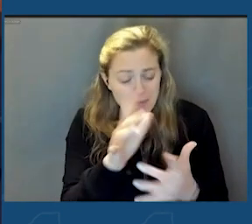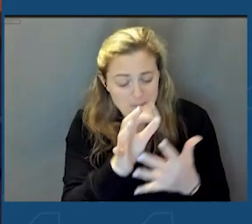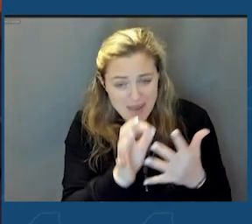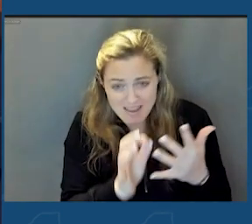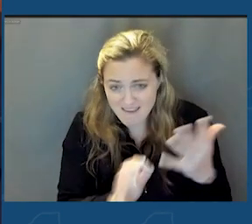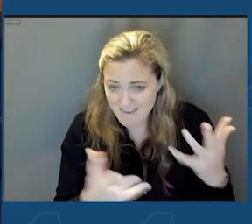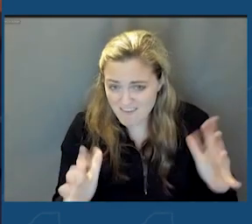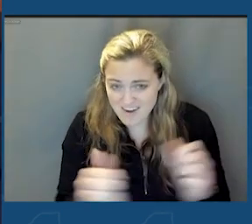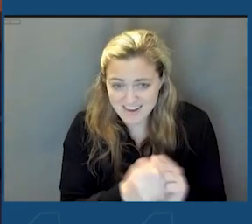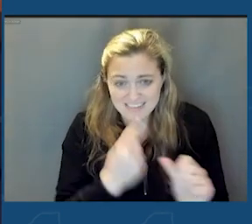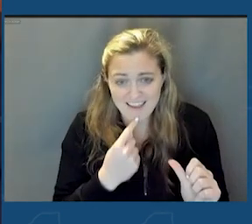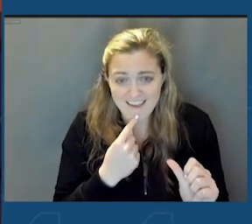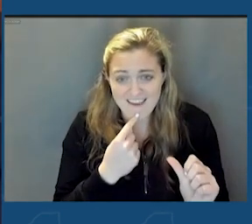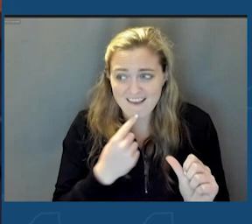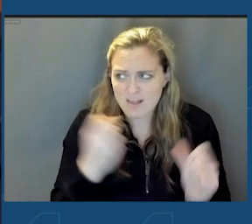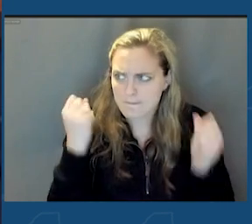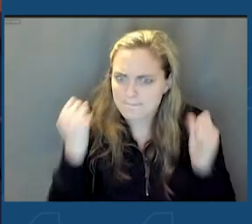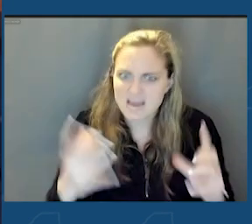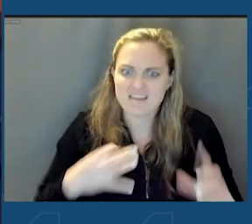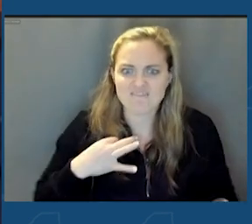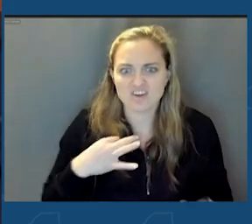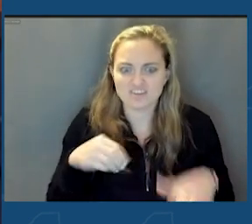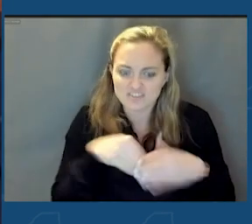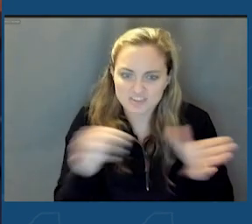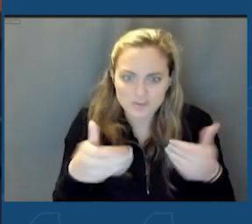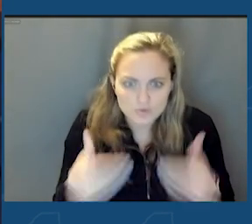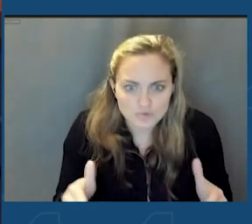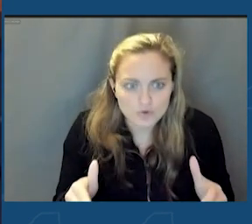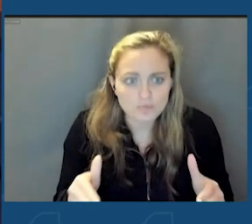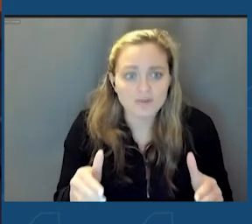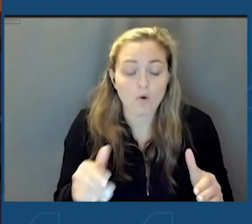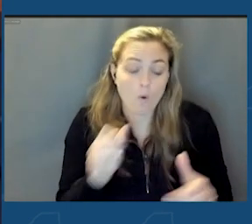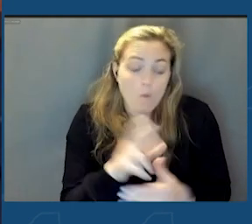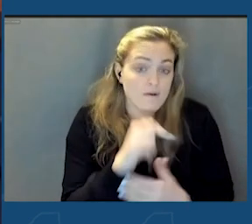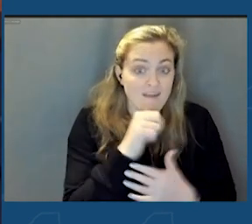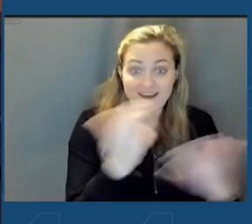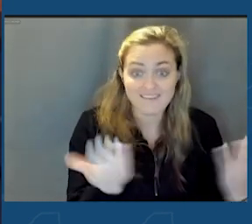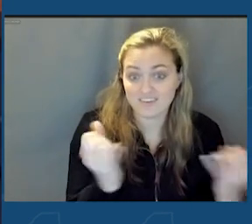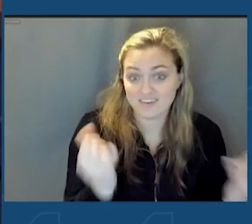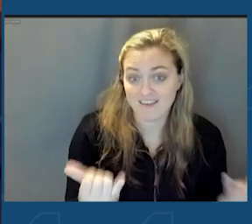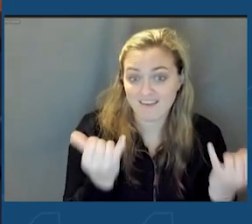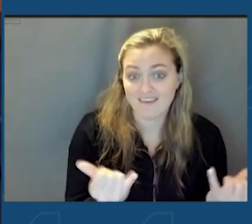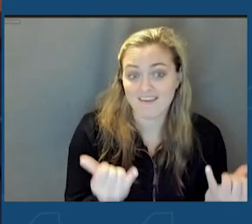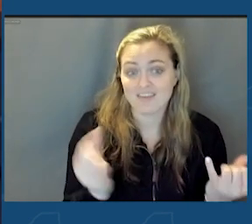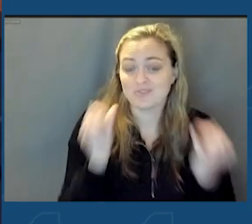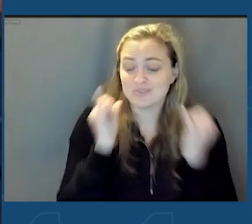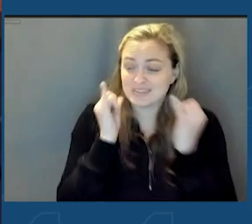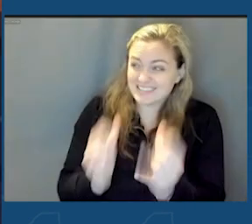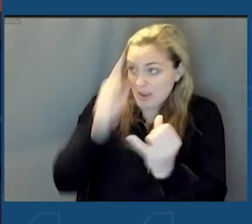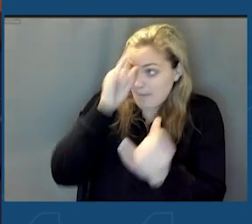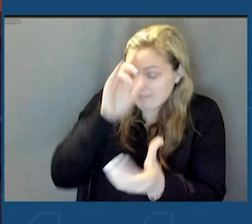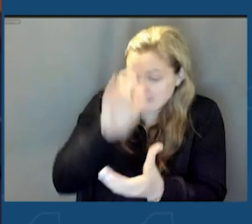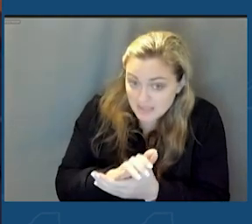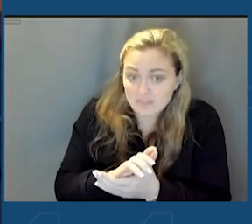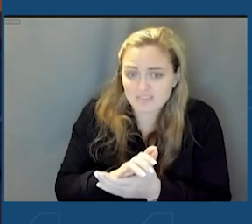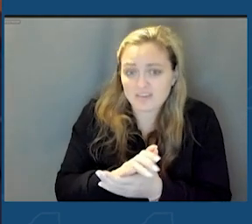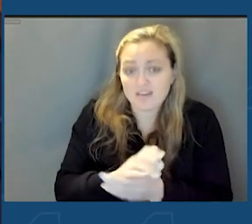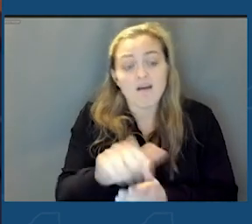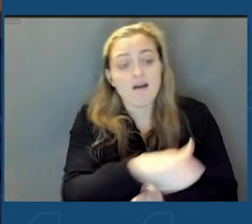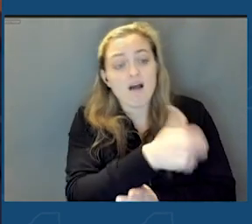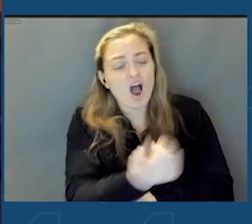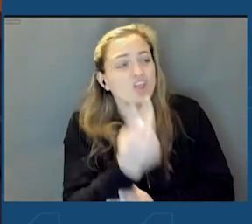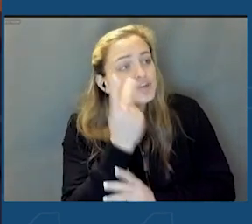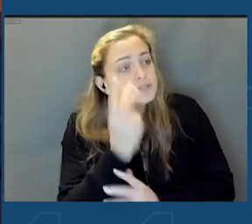the numerous volunteers that are in this room and not in this room who, like me, believe while others see